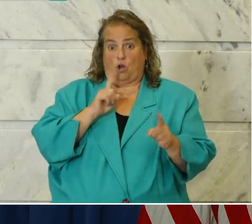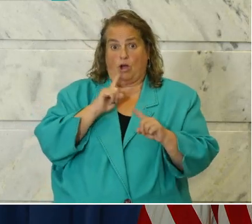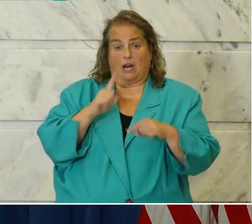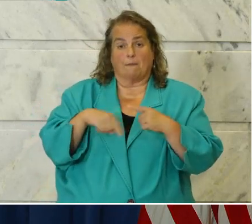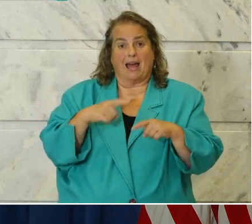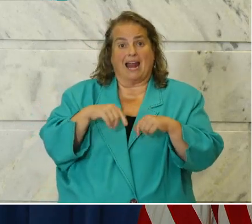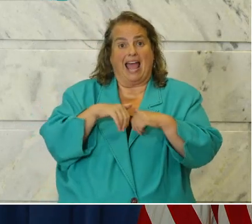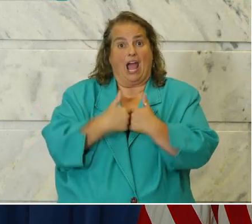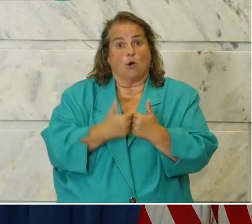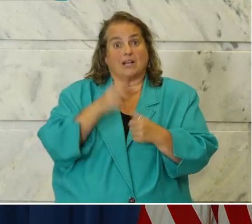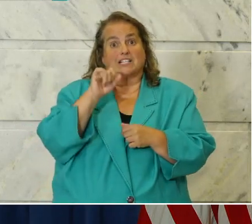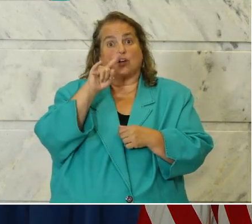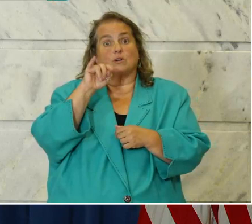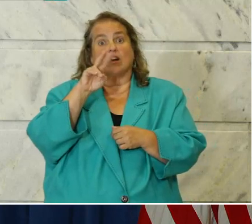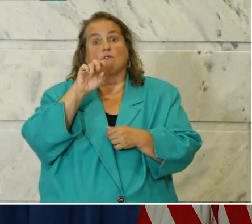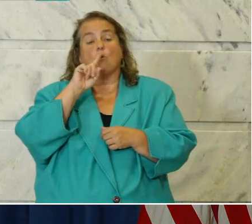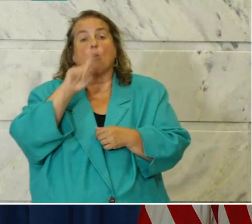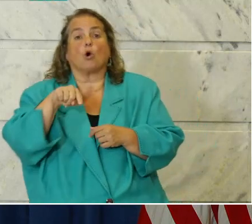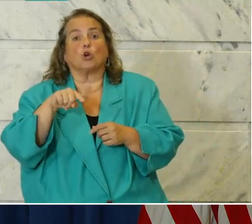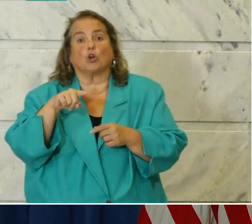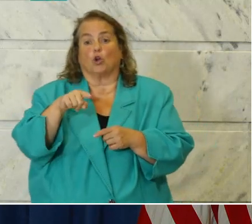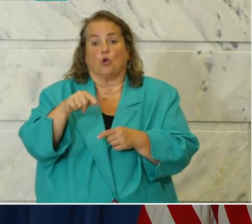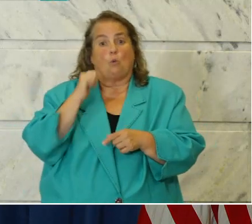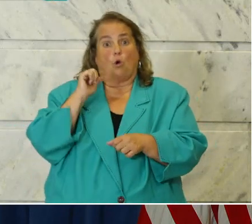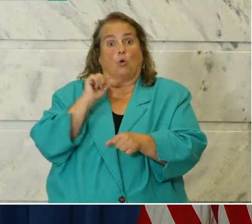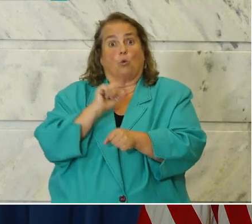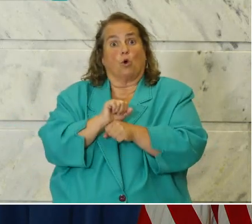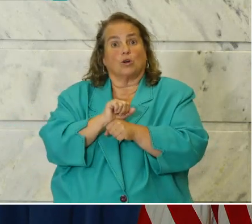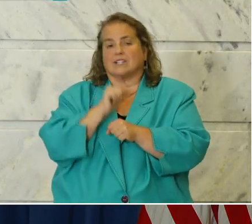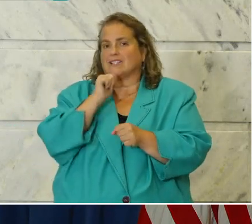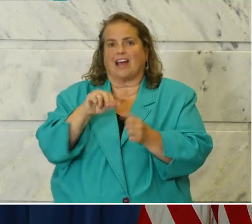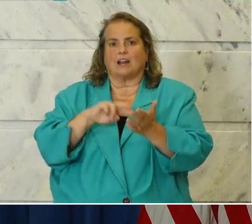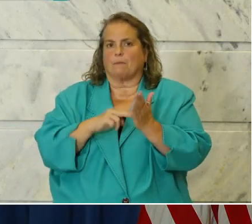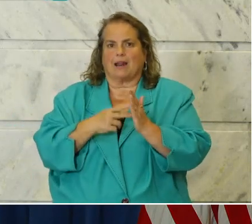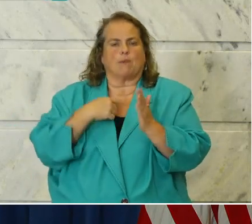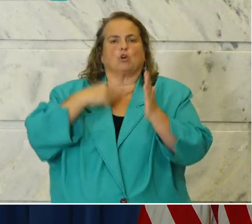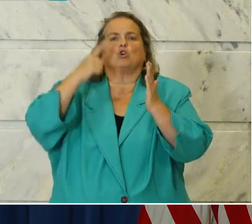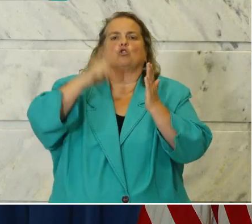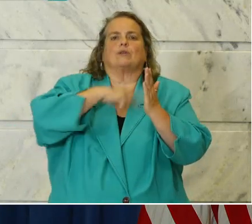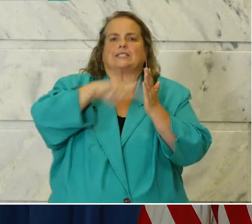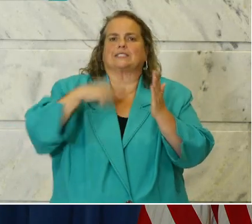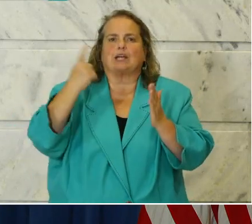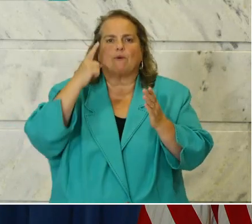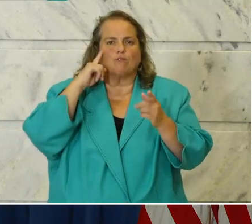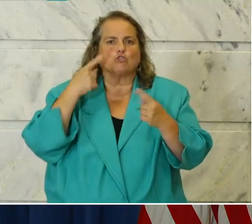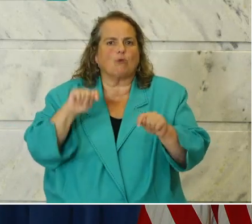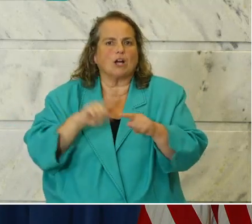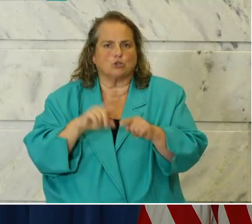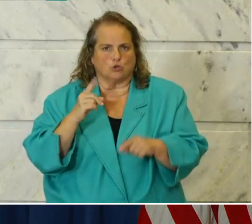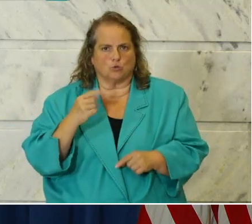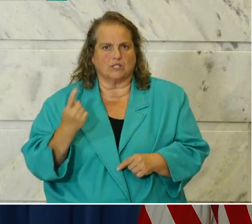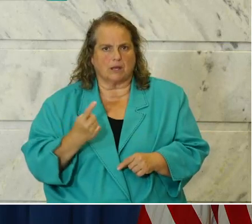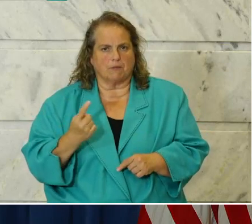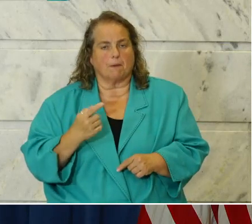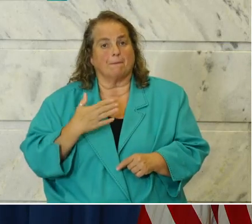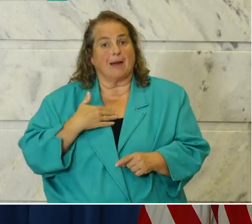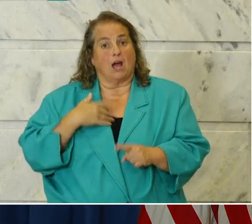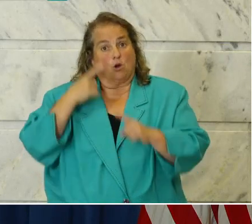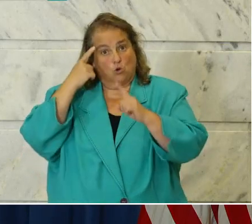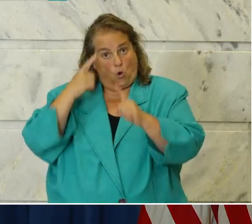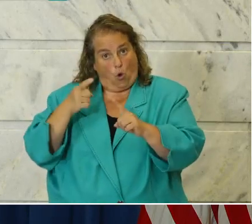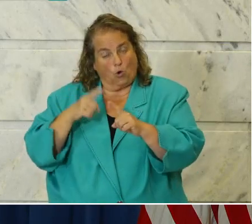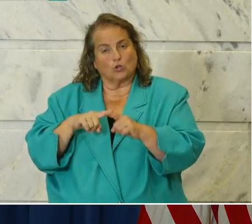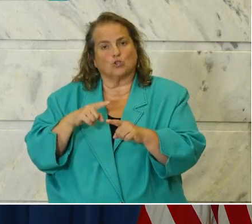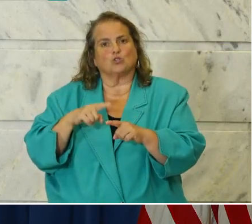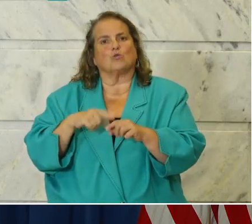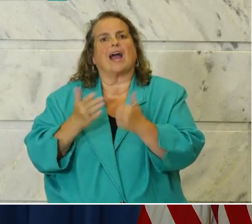the executive order that was issued isn't going to work, doesn't mean I want to criticize somebody for trying to do something. My goal is just to